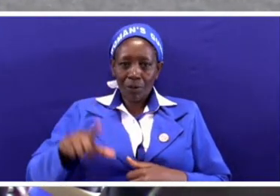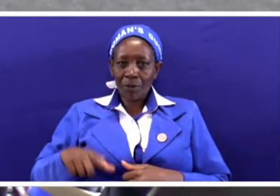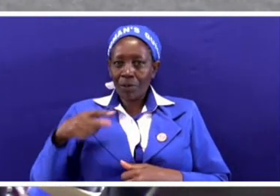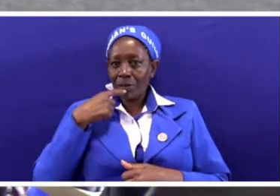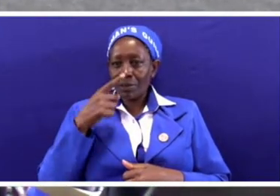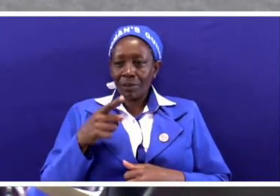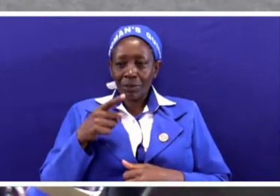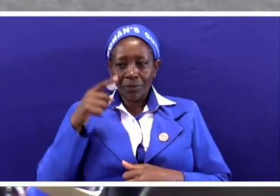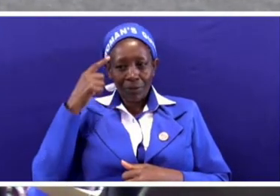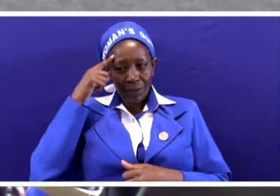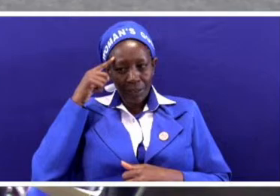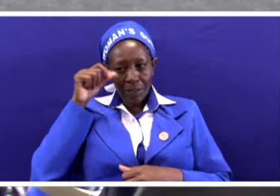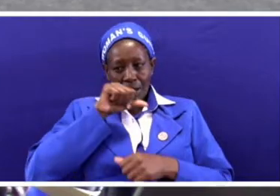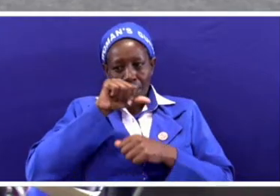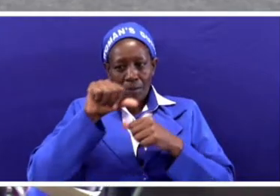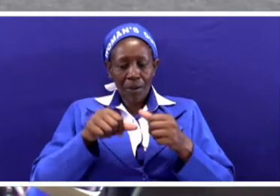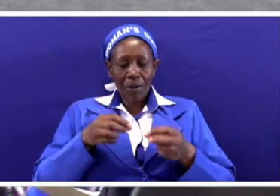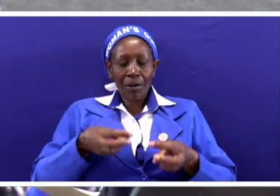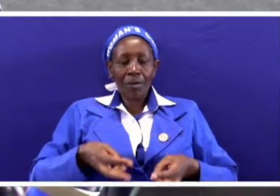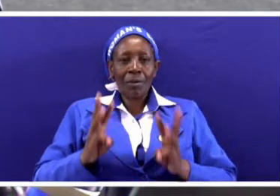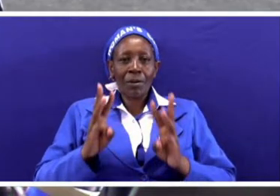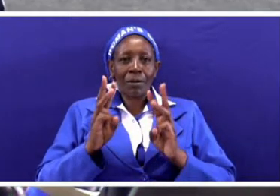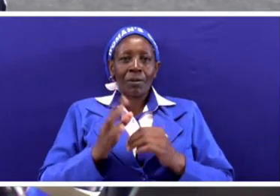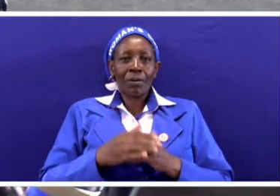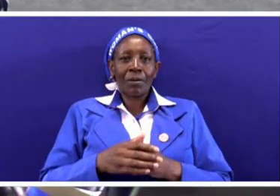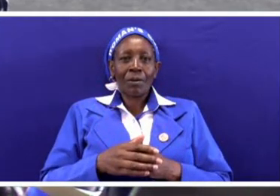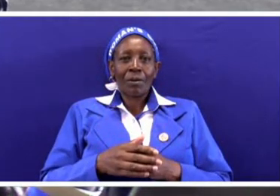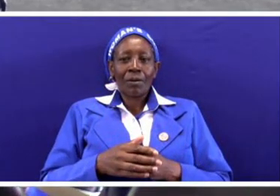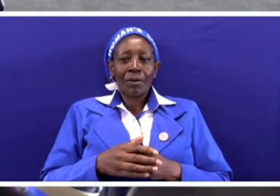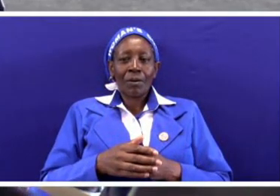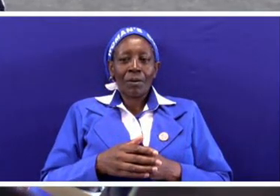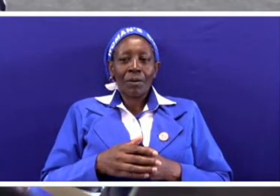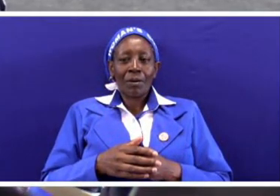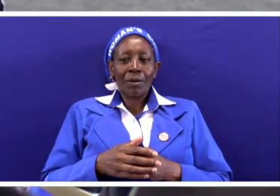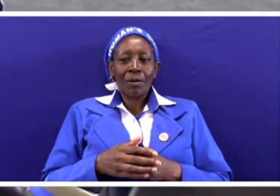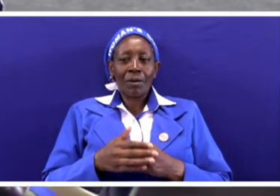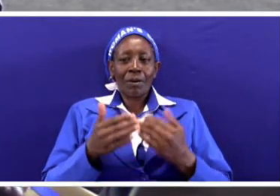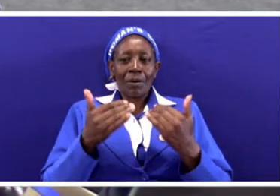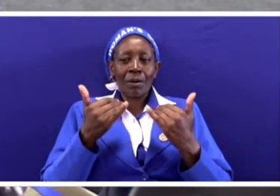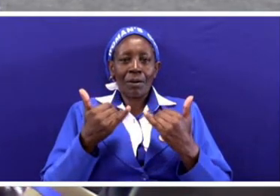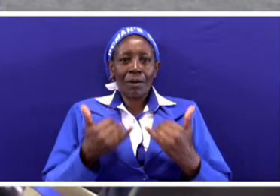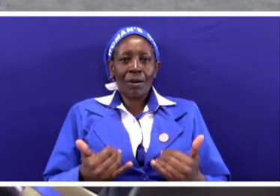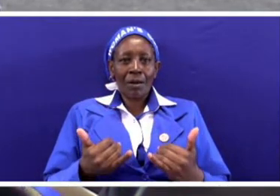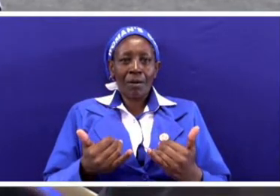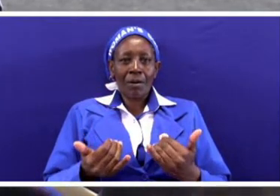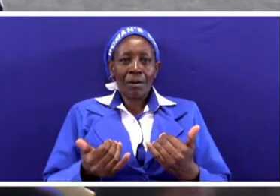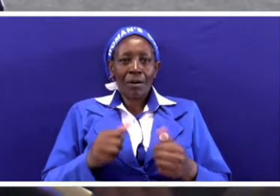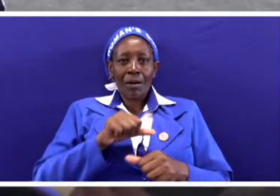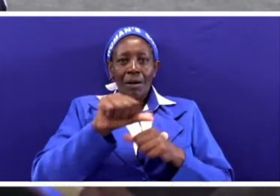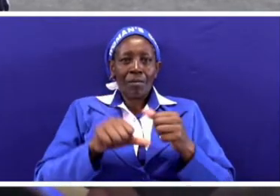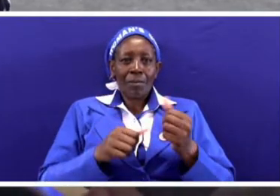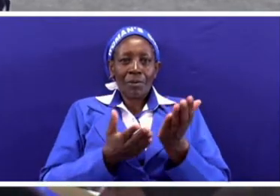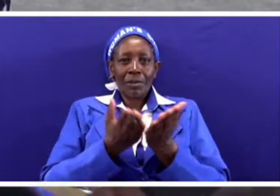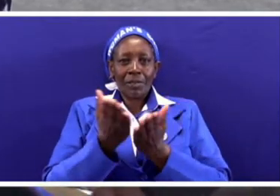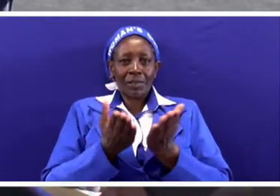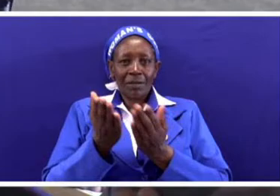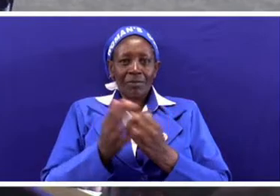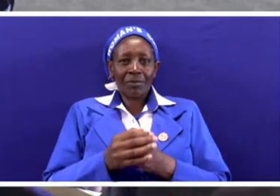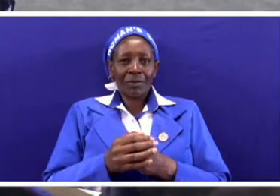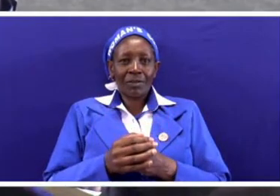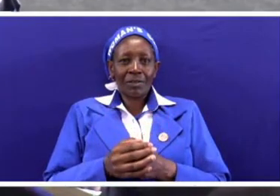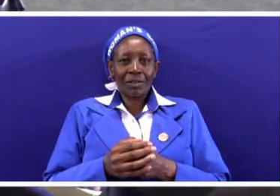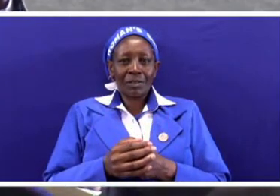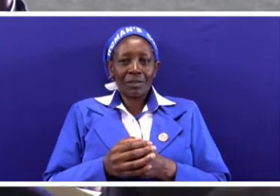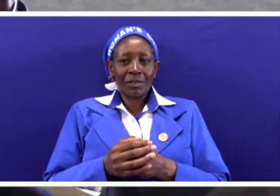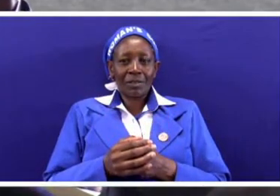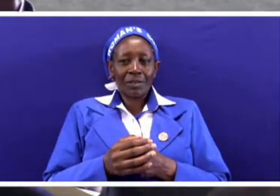our ways, and now the issue of the service is coming. We are in an era of the